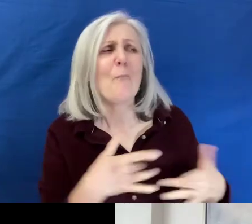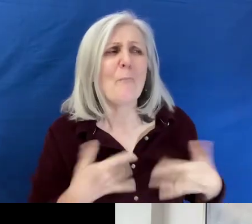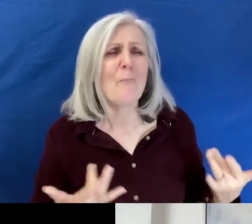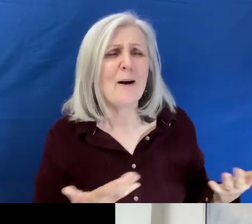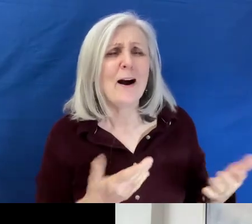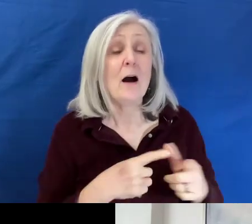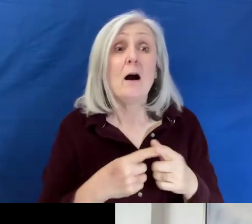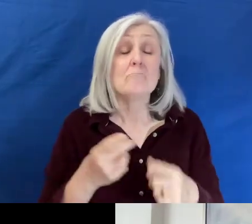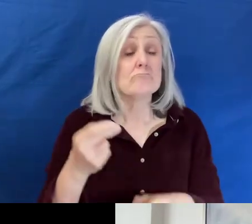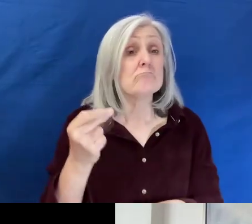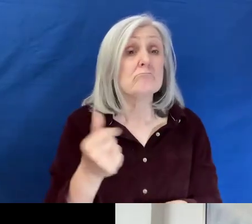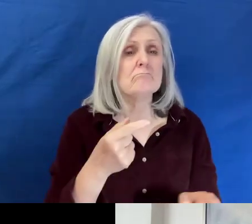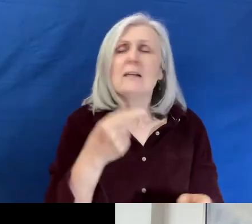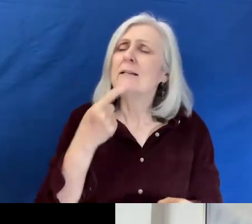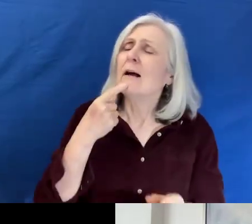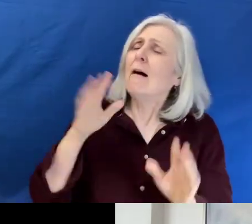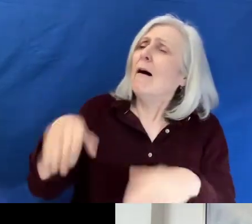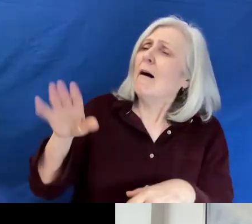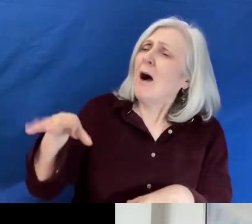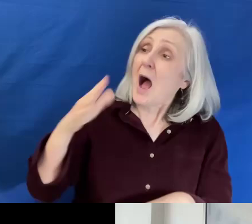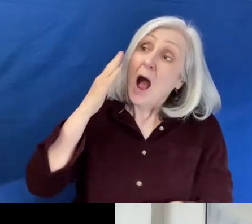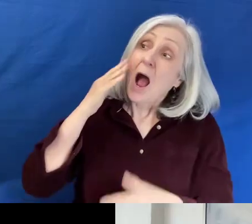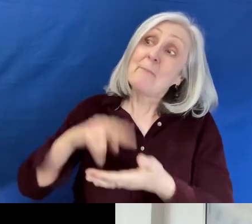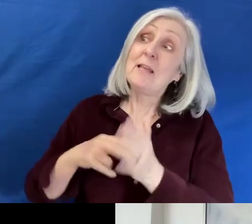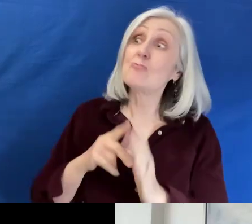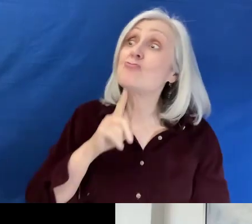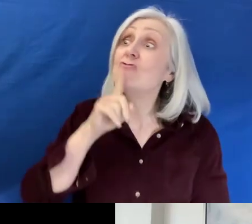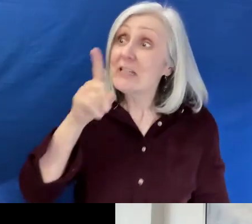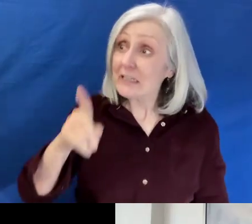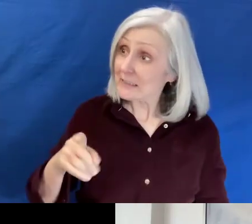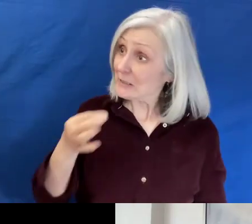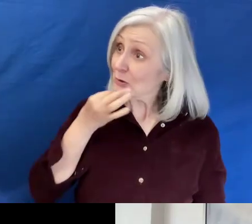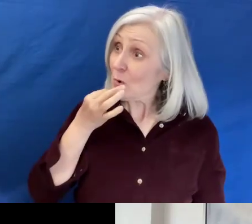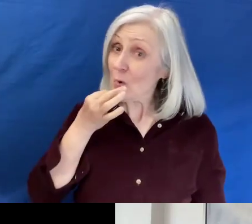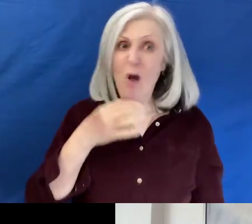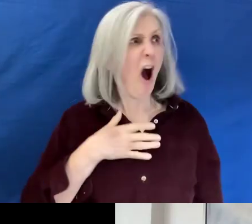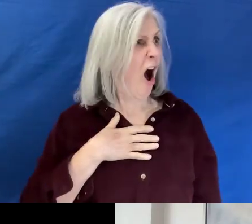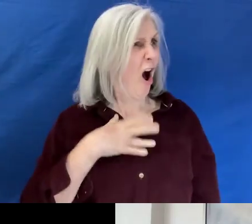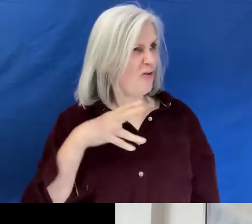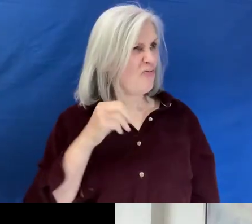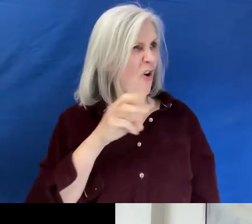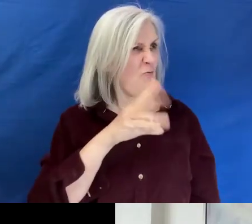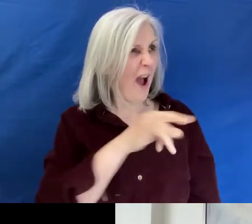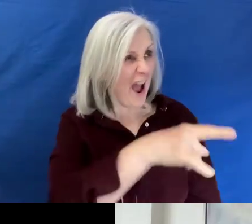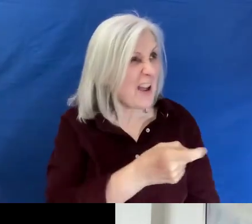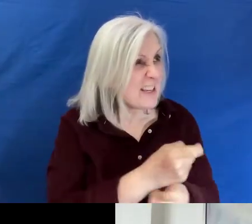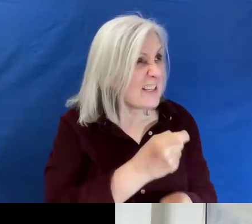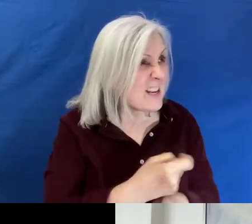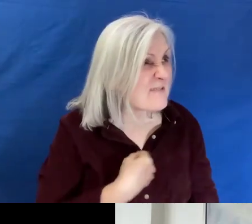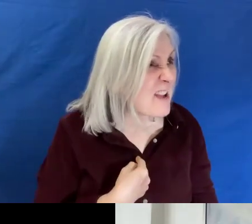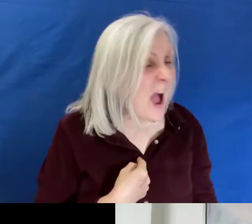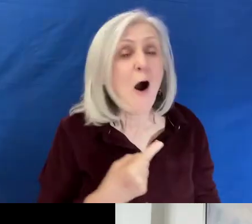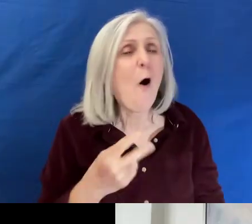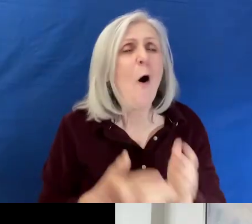And then all of a sudden he's like, like real soon. And all of a sudden I was like, no, are you kidding me? And I just like almost fell